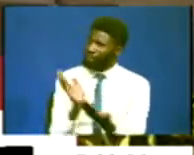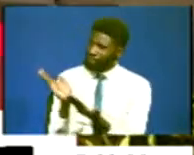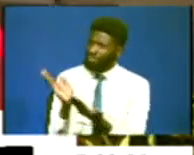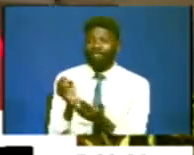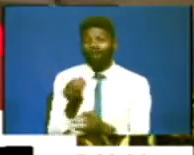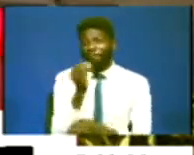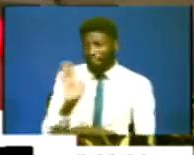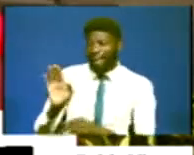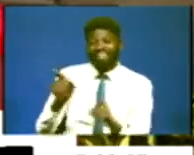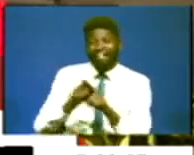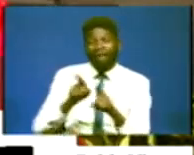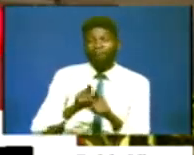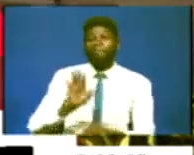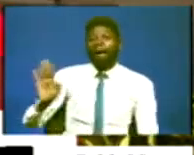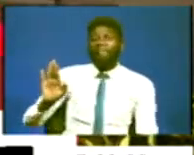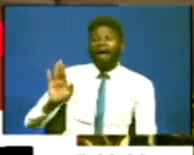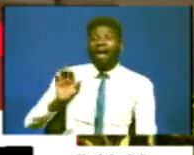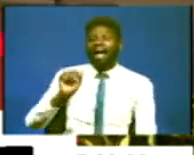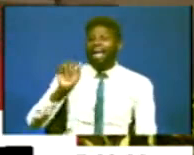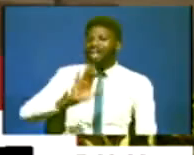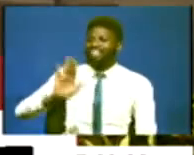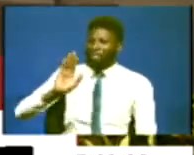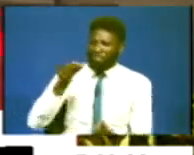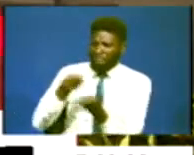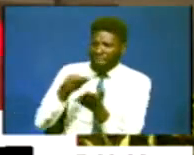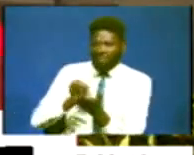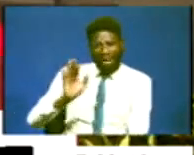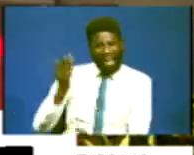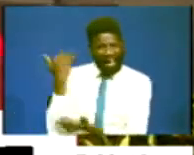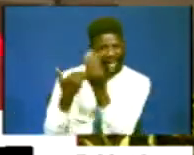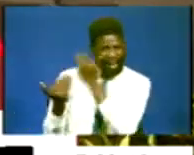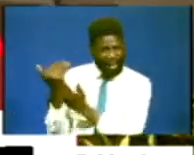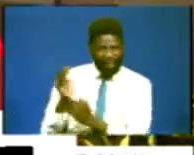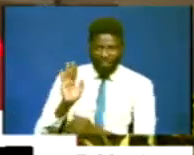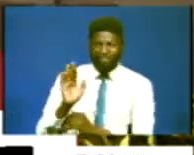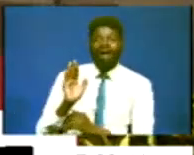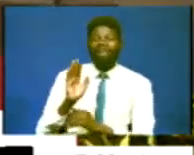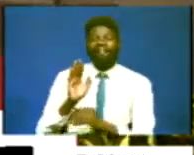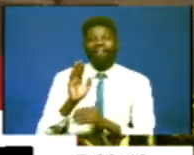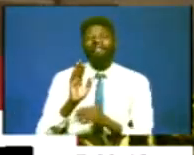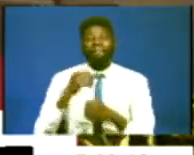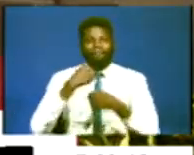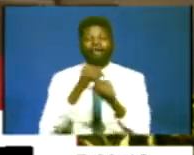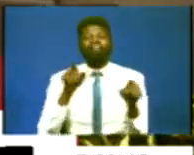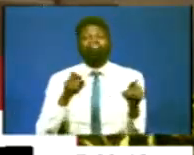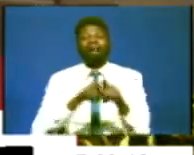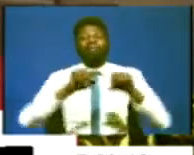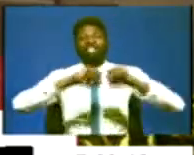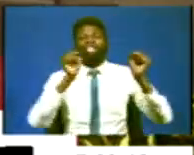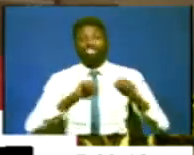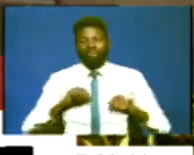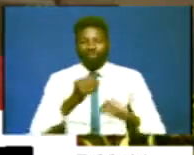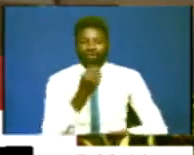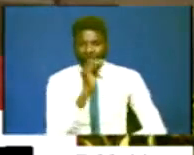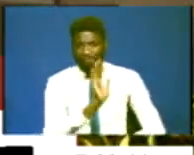the ancient money, you know, the shape like the ancient money means in the year you can